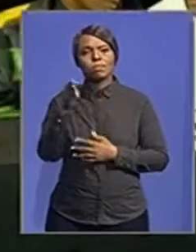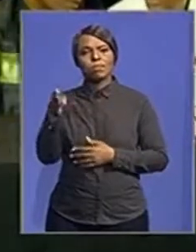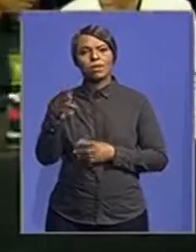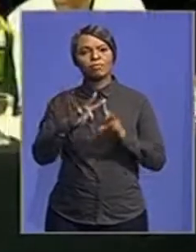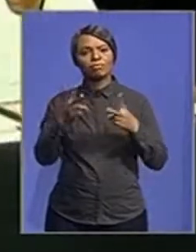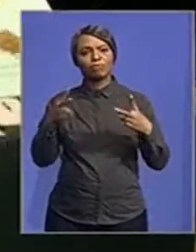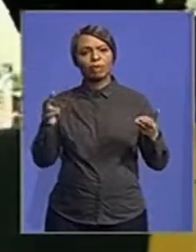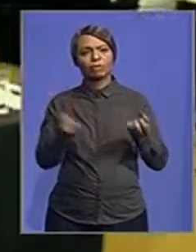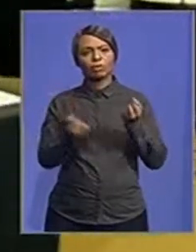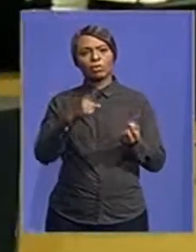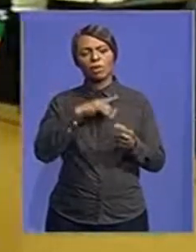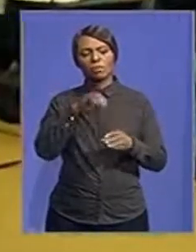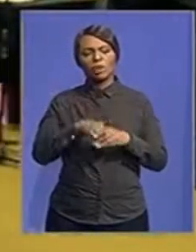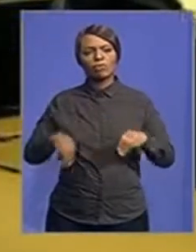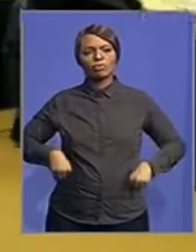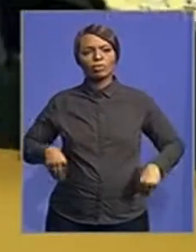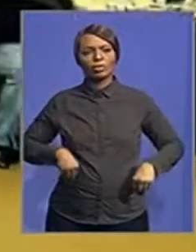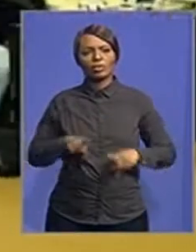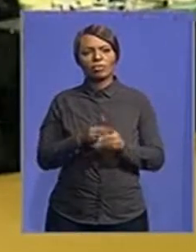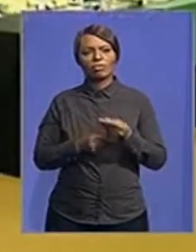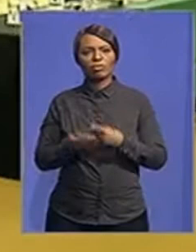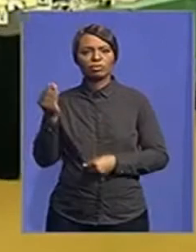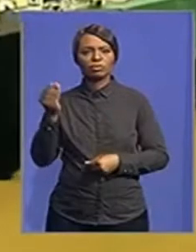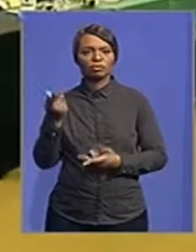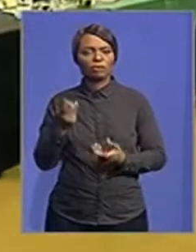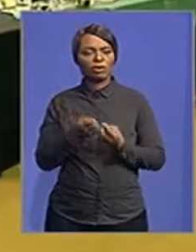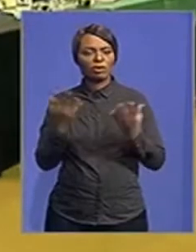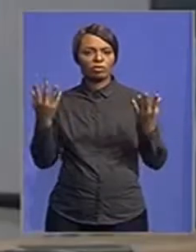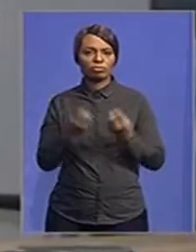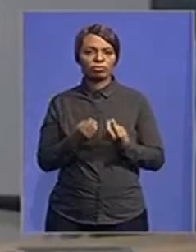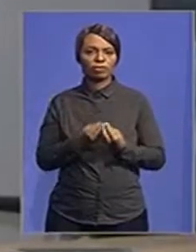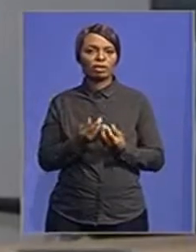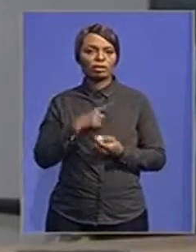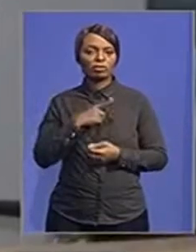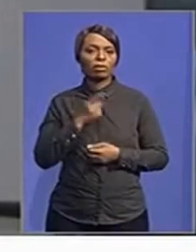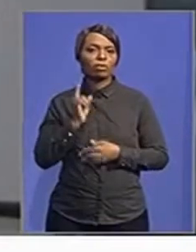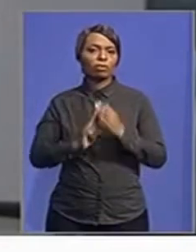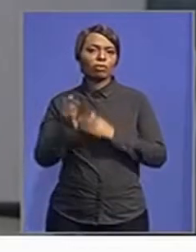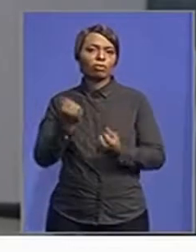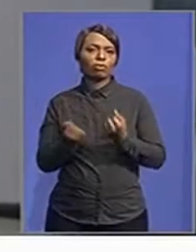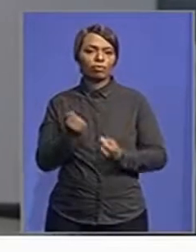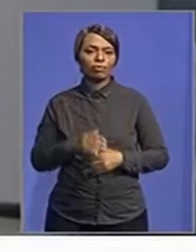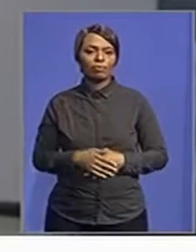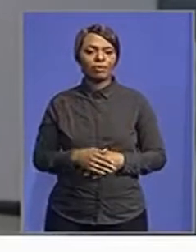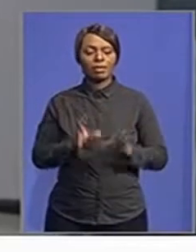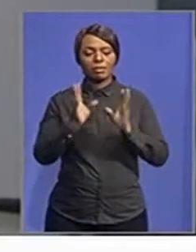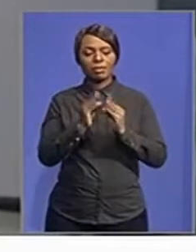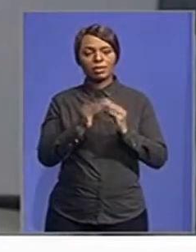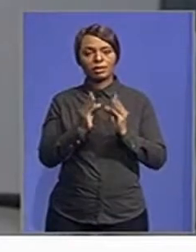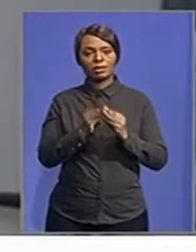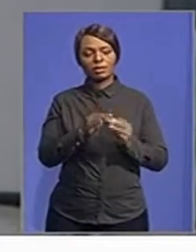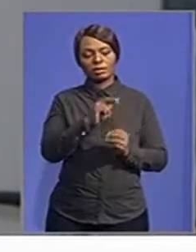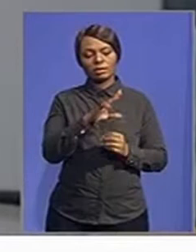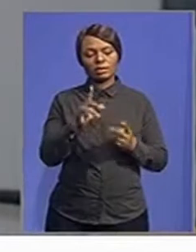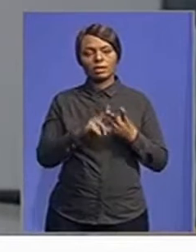ya diketso tsa boqhekanyetsi le bobodu. We'll be having a National Working Committee meeting of the African National Congress on